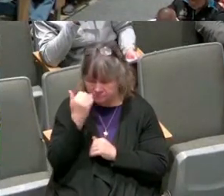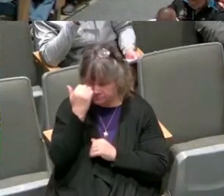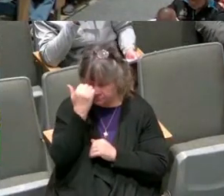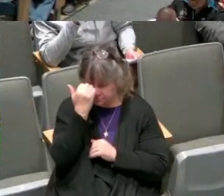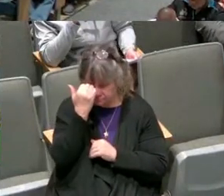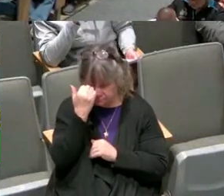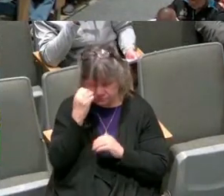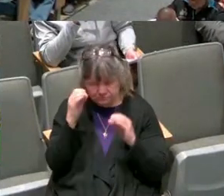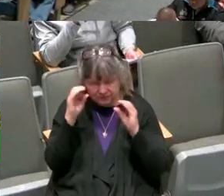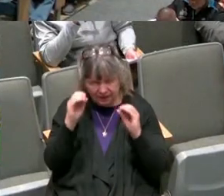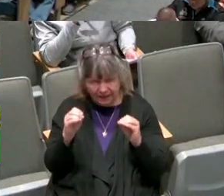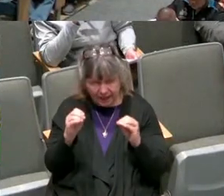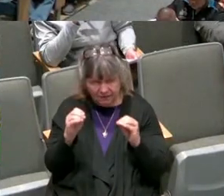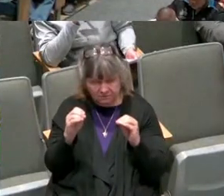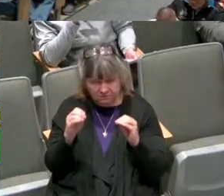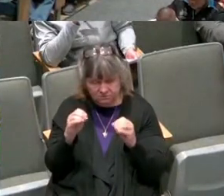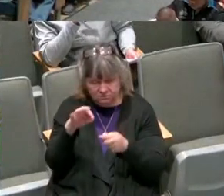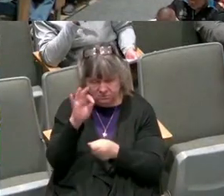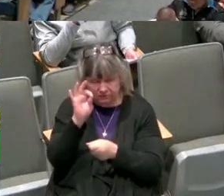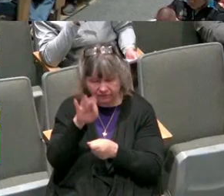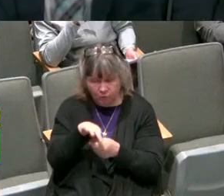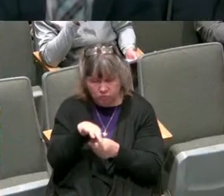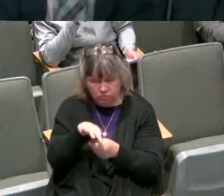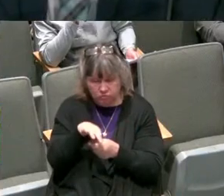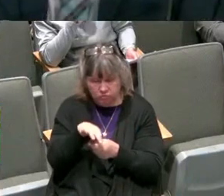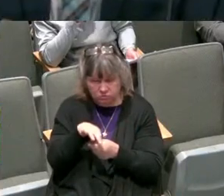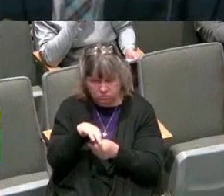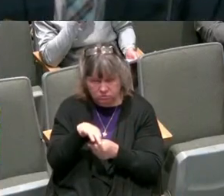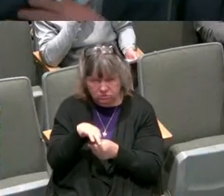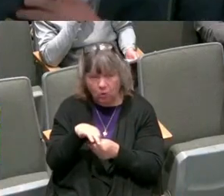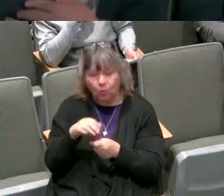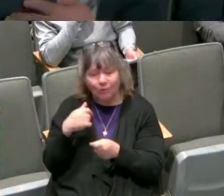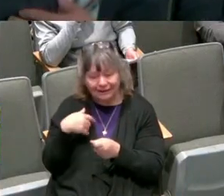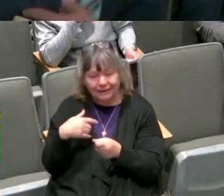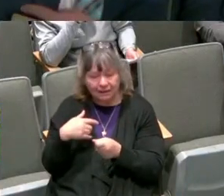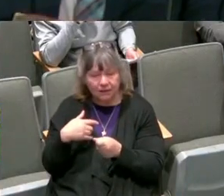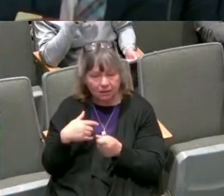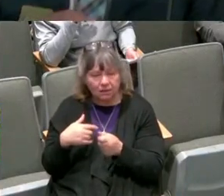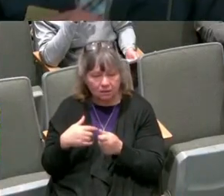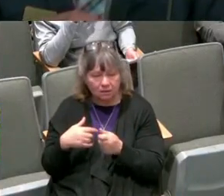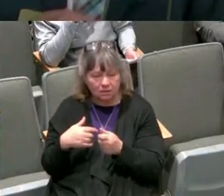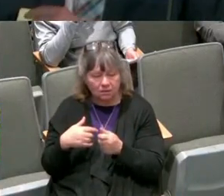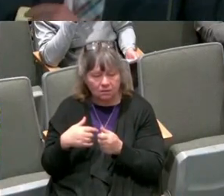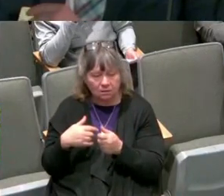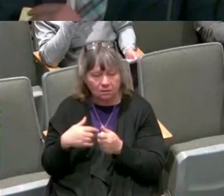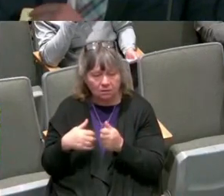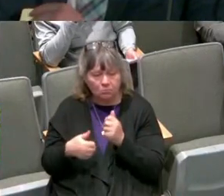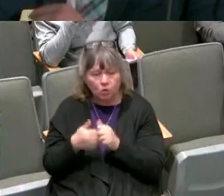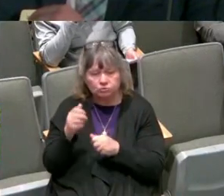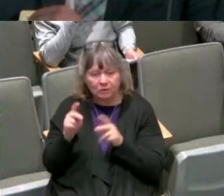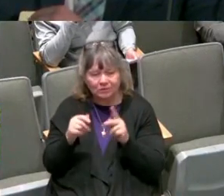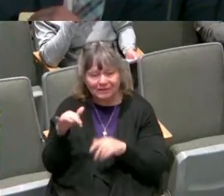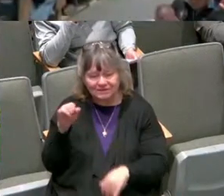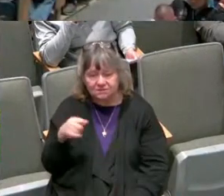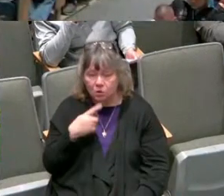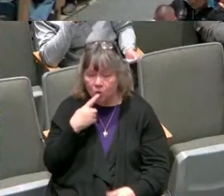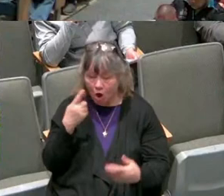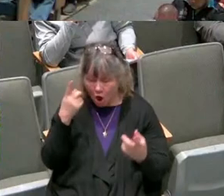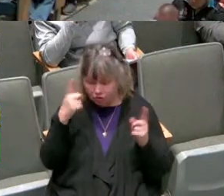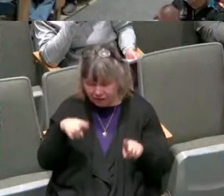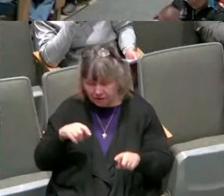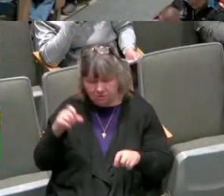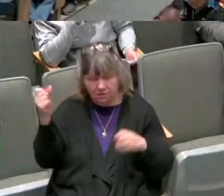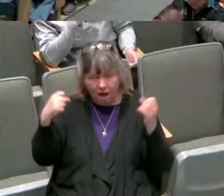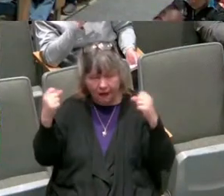seeing there are none will move to a vote we need a simple majority for this all in favor please say